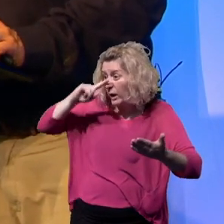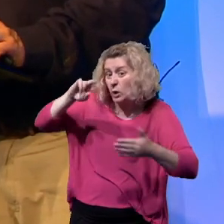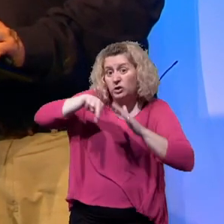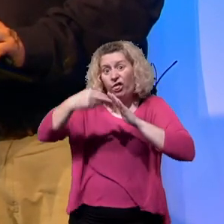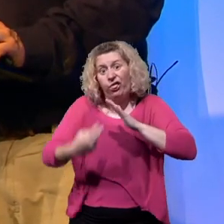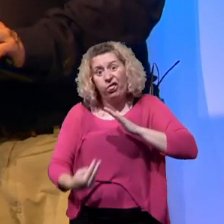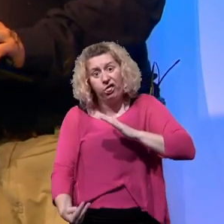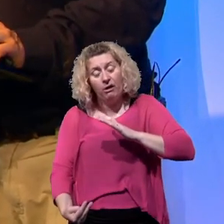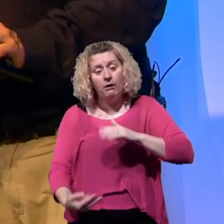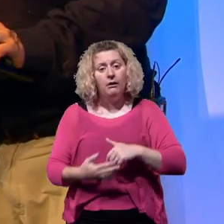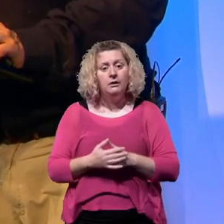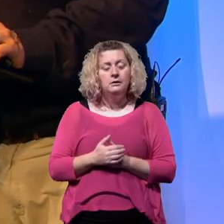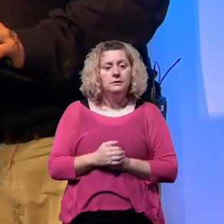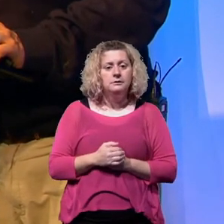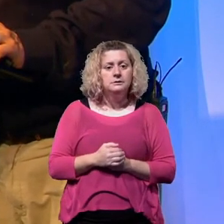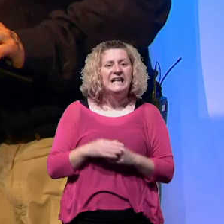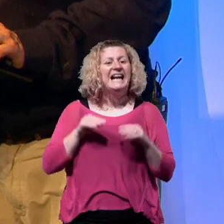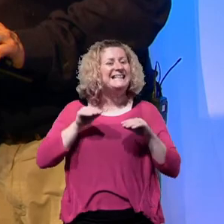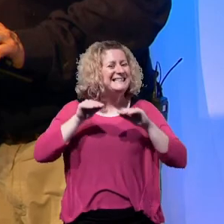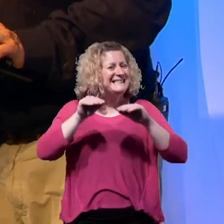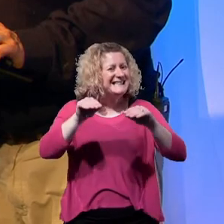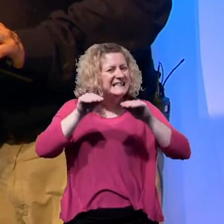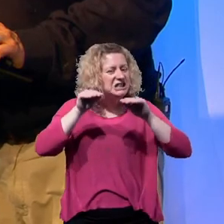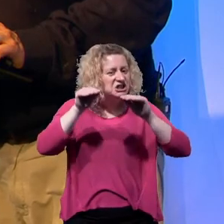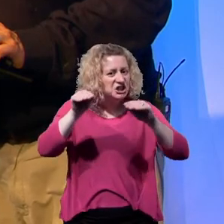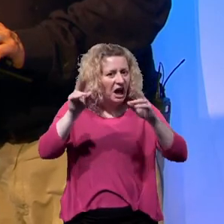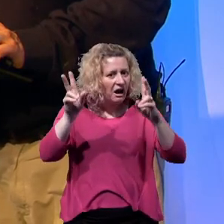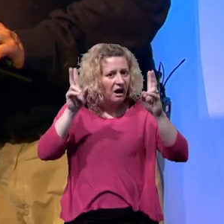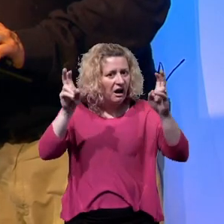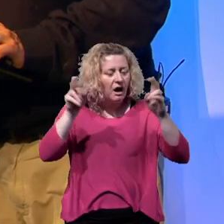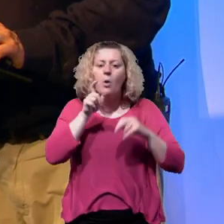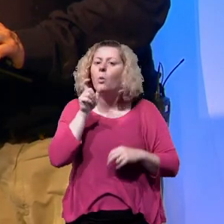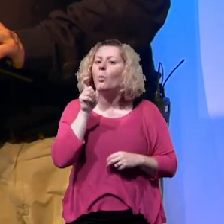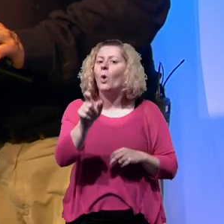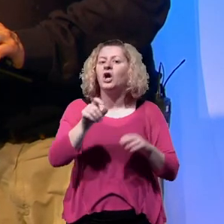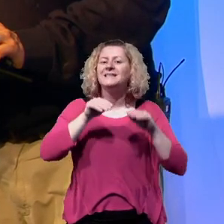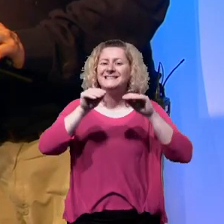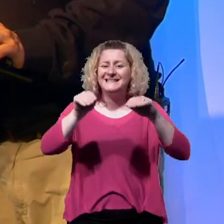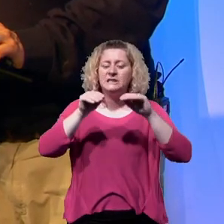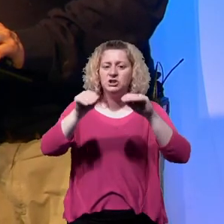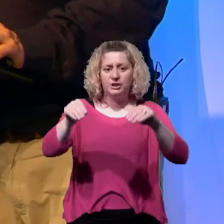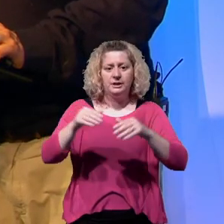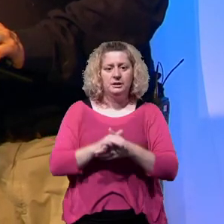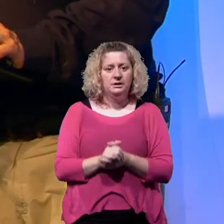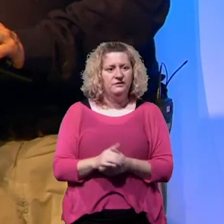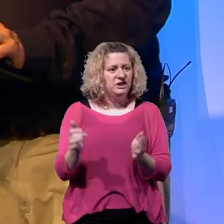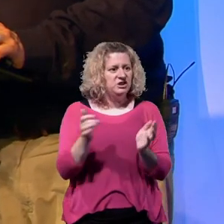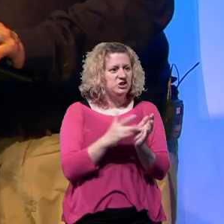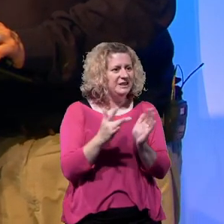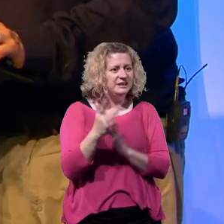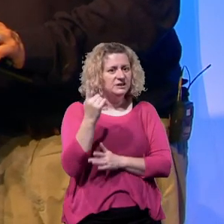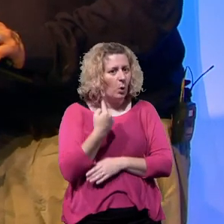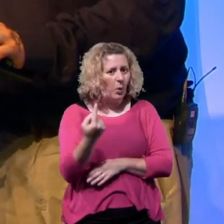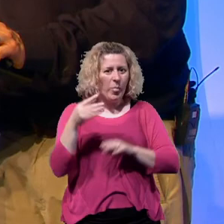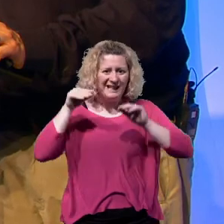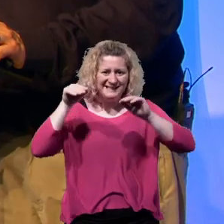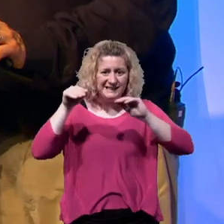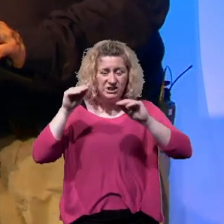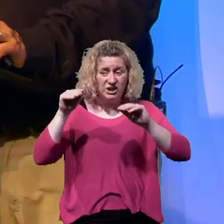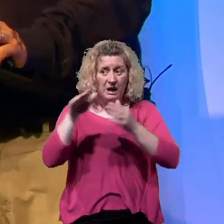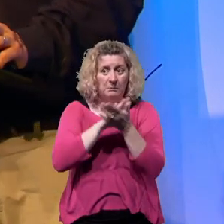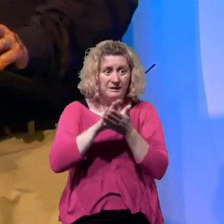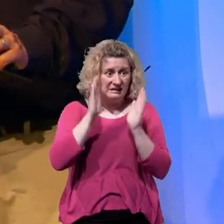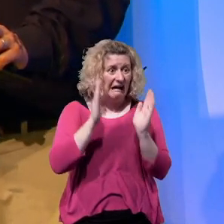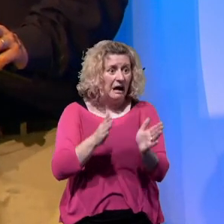Now, if that's all he is, a teacher, they're going to die. What can your teacher do at this point? I mean, I